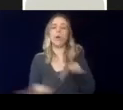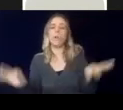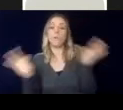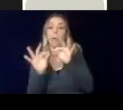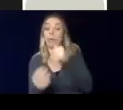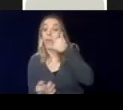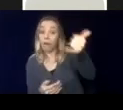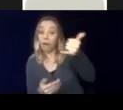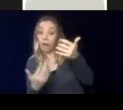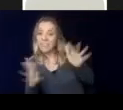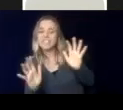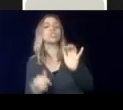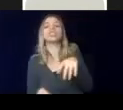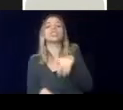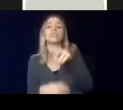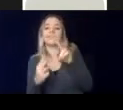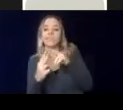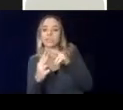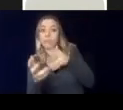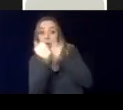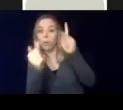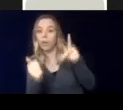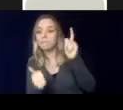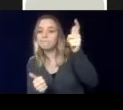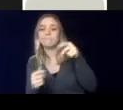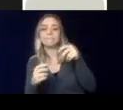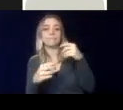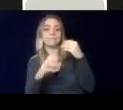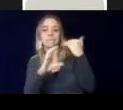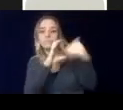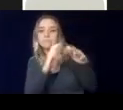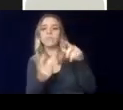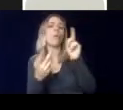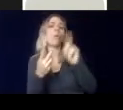back kind of approach to make sure that the patient understands.